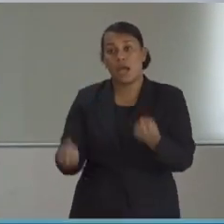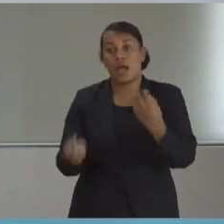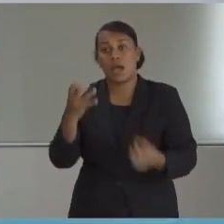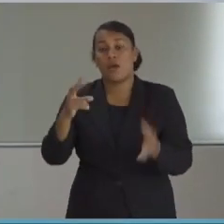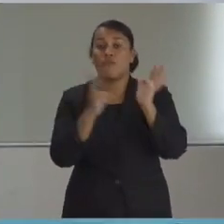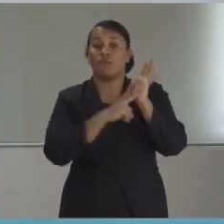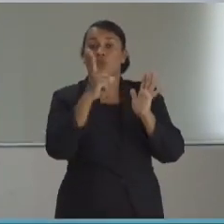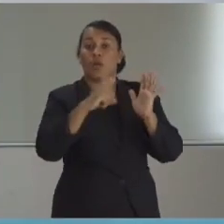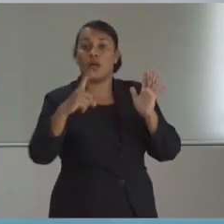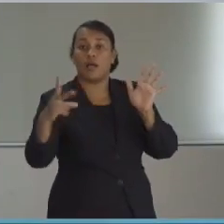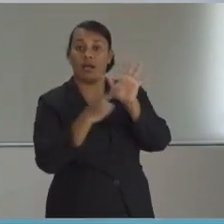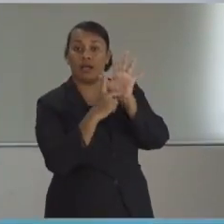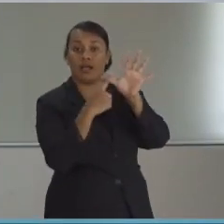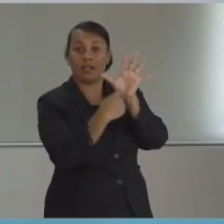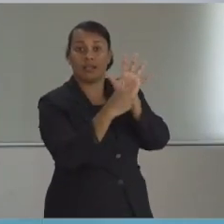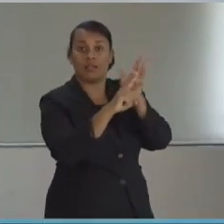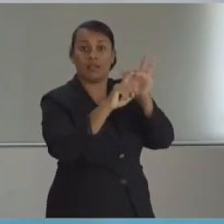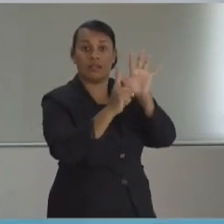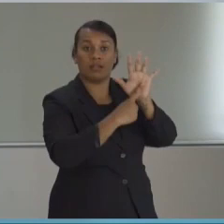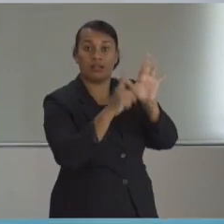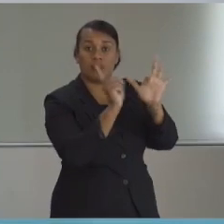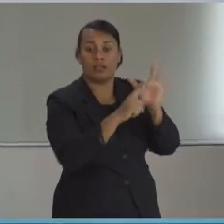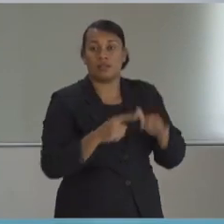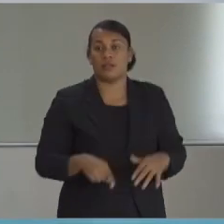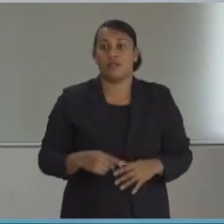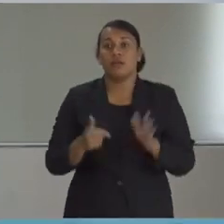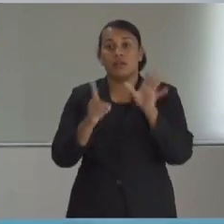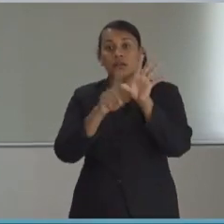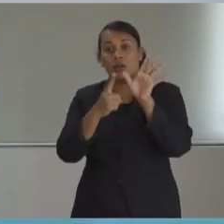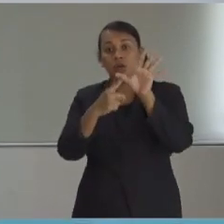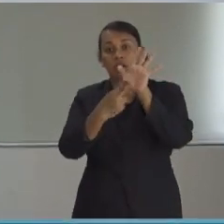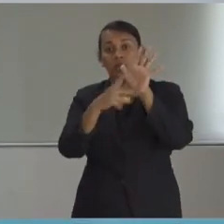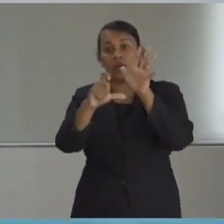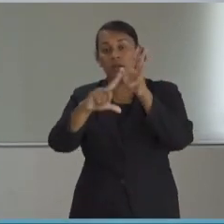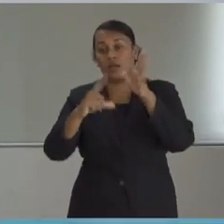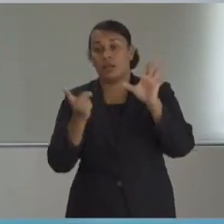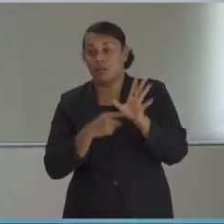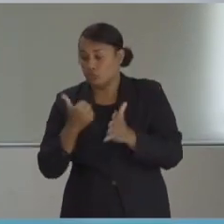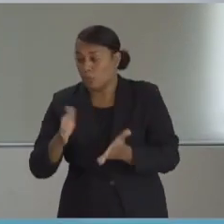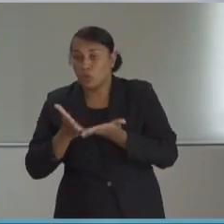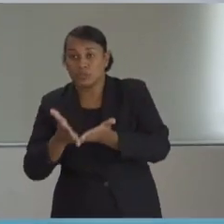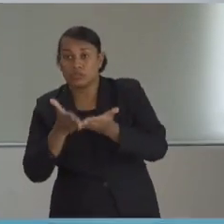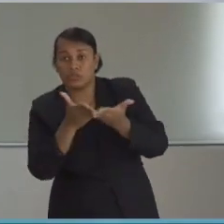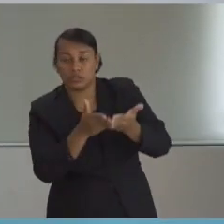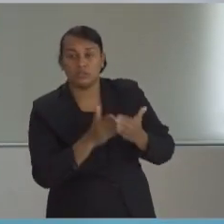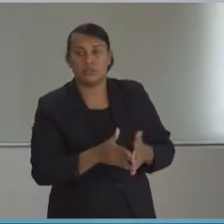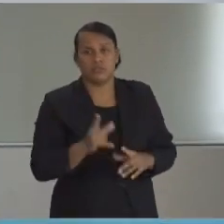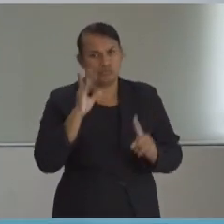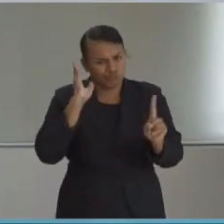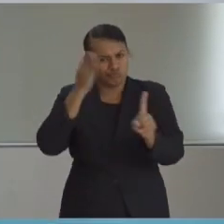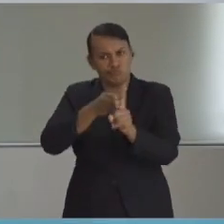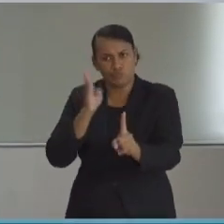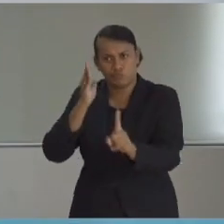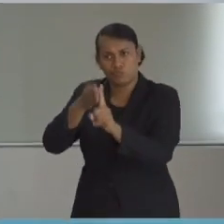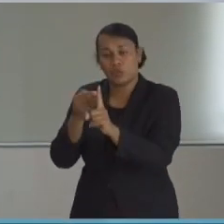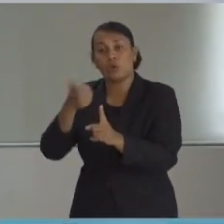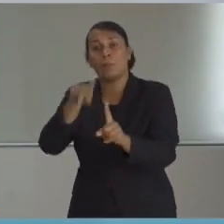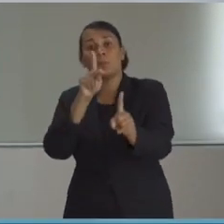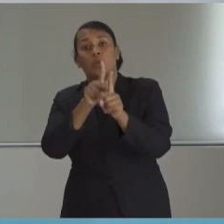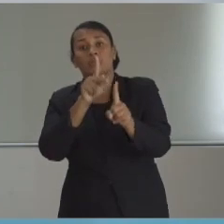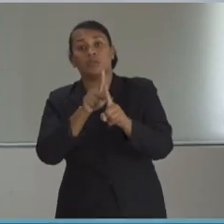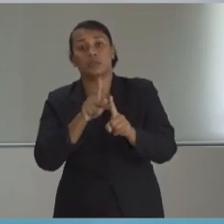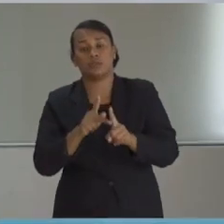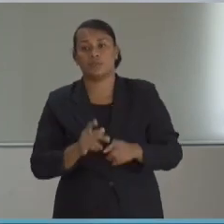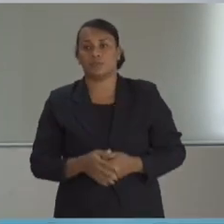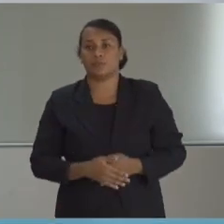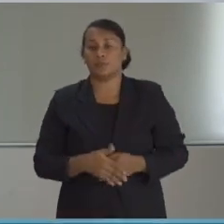For that, the MV Suvavou has been assigned for that purpose. The deployment will